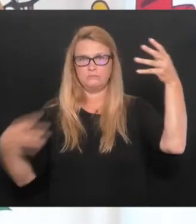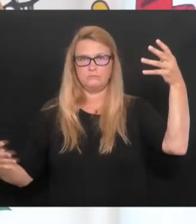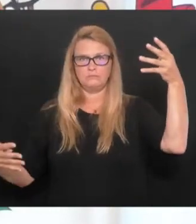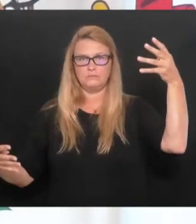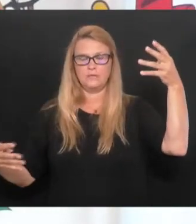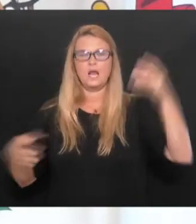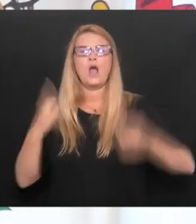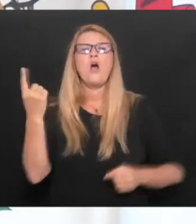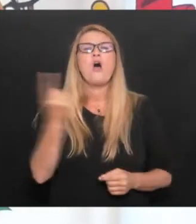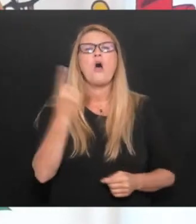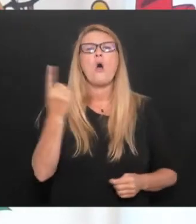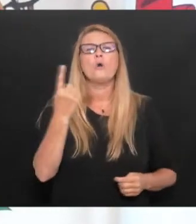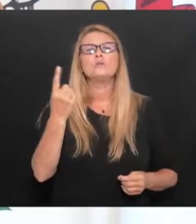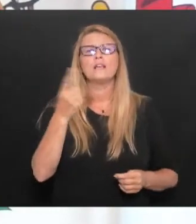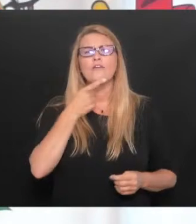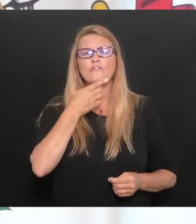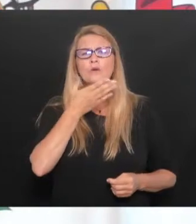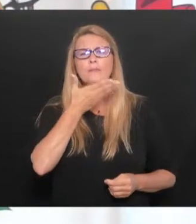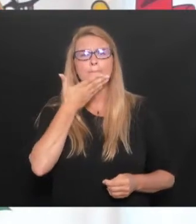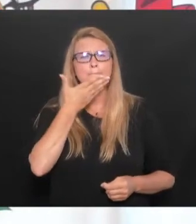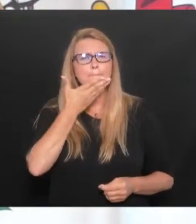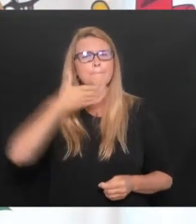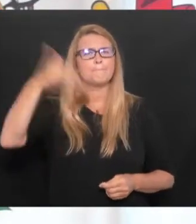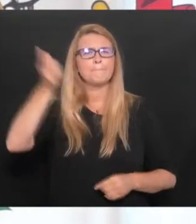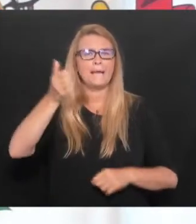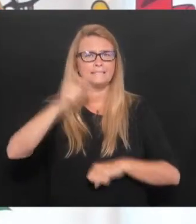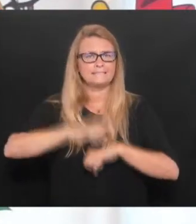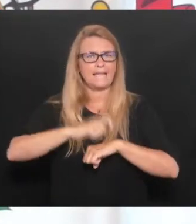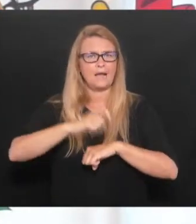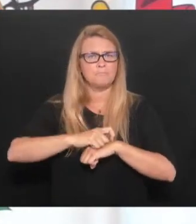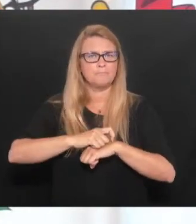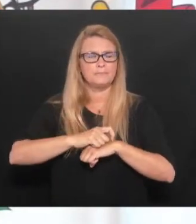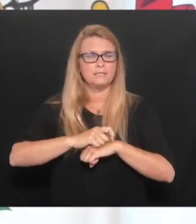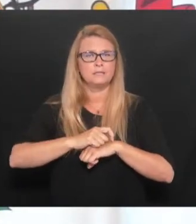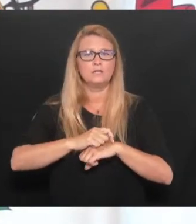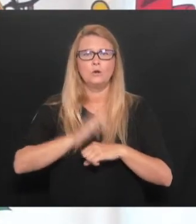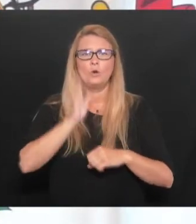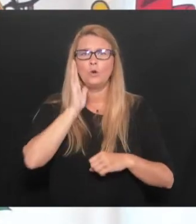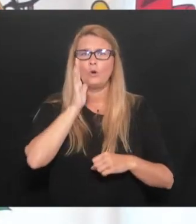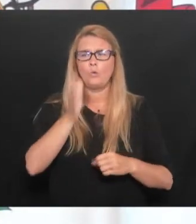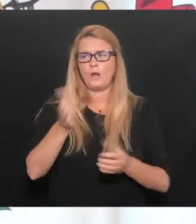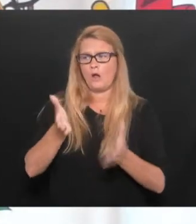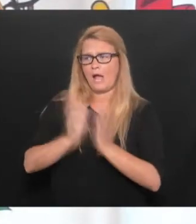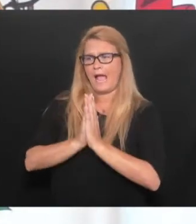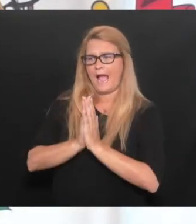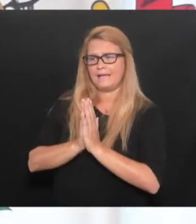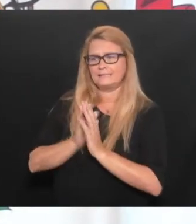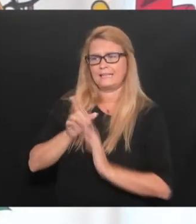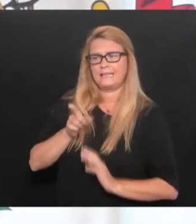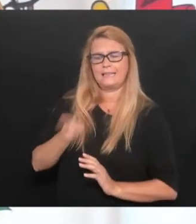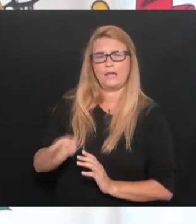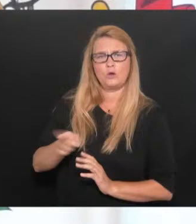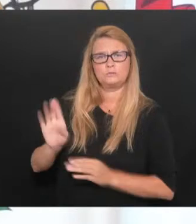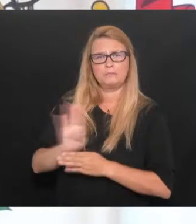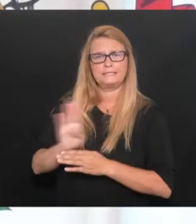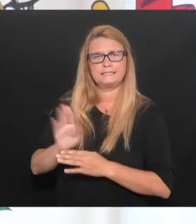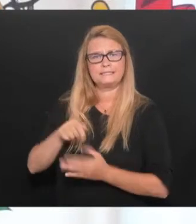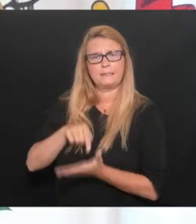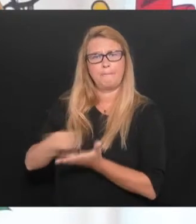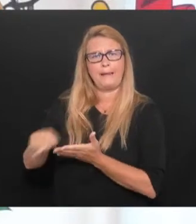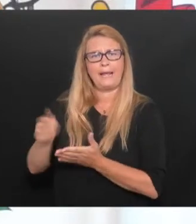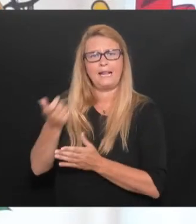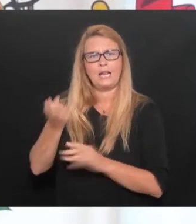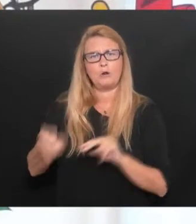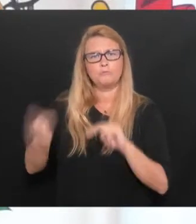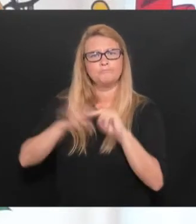the really best times, are we going to ask those companies to pay a little teeny bit more.